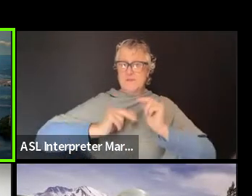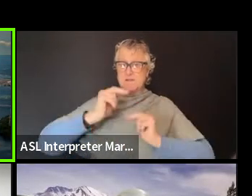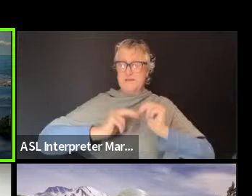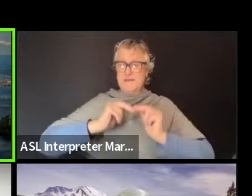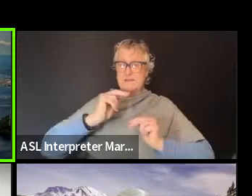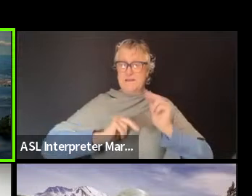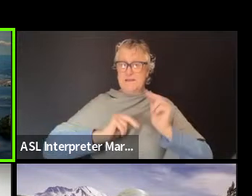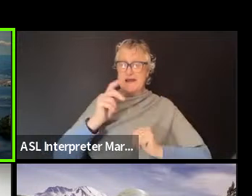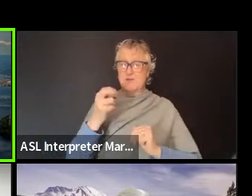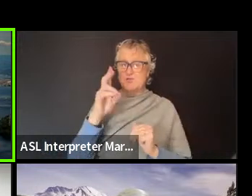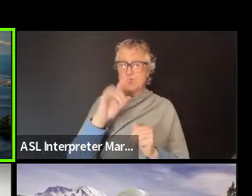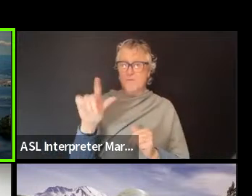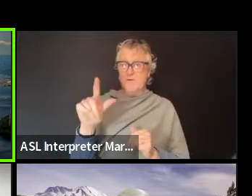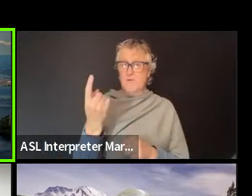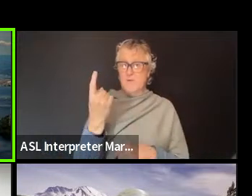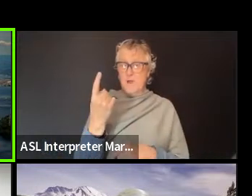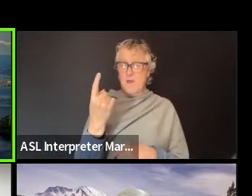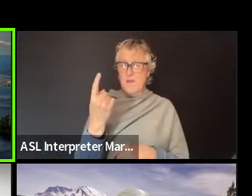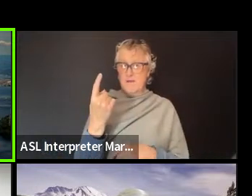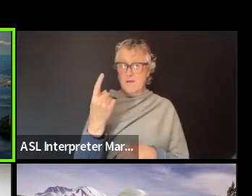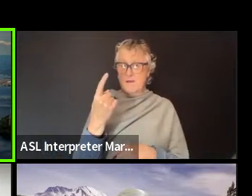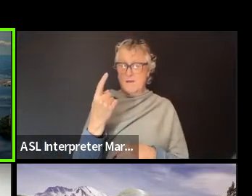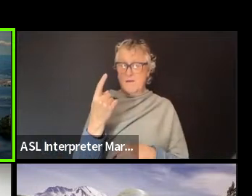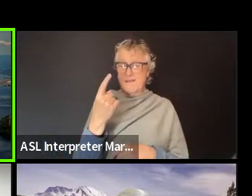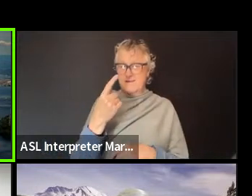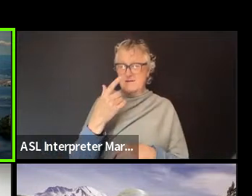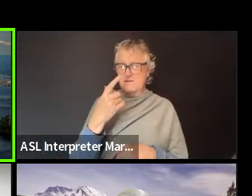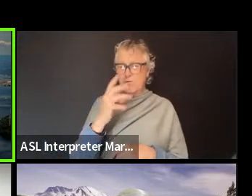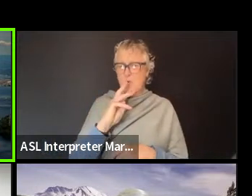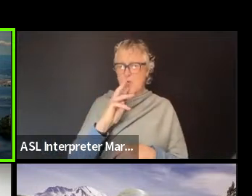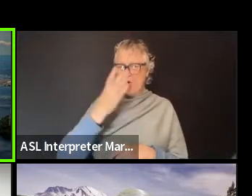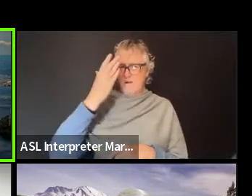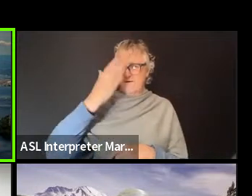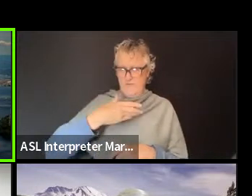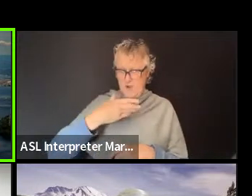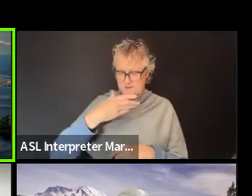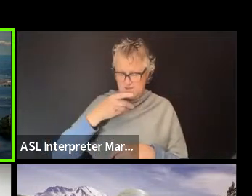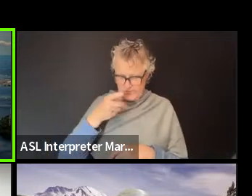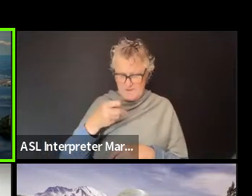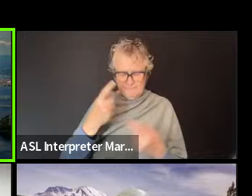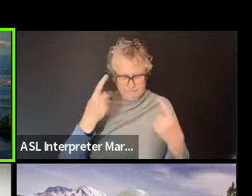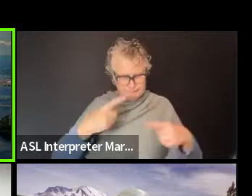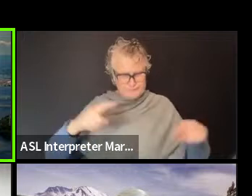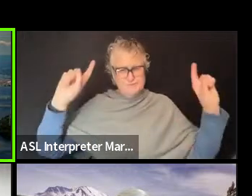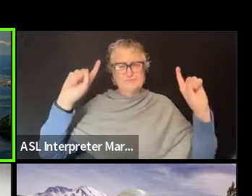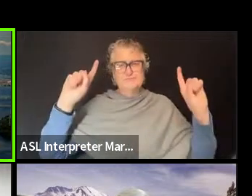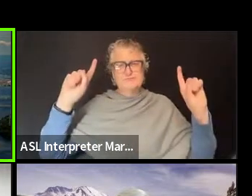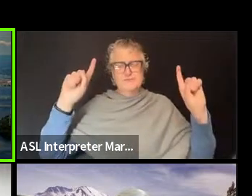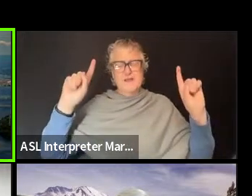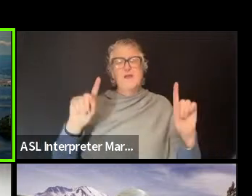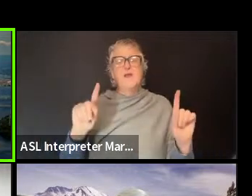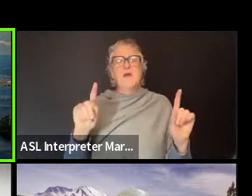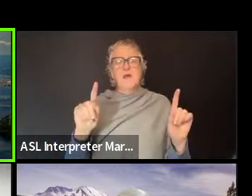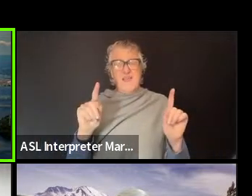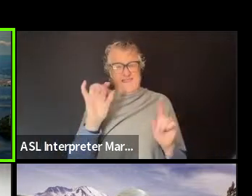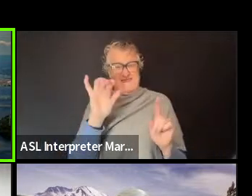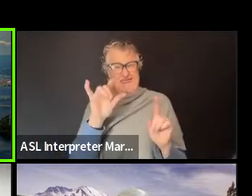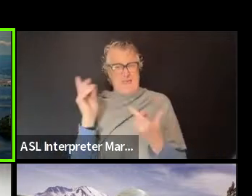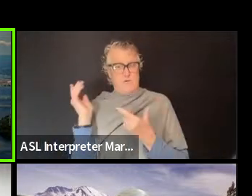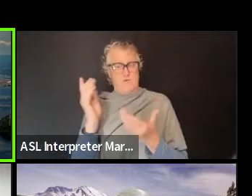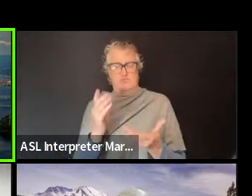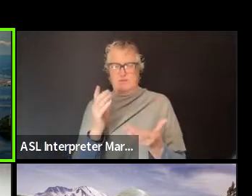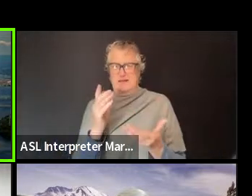has been developed by Lincoln Property Company, bringing several thousands of jobs down to the